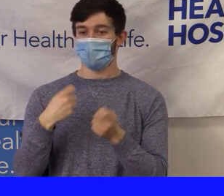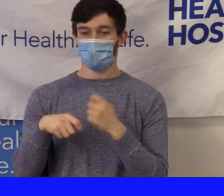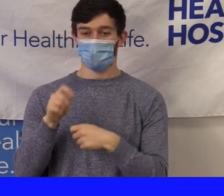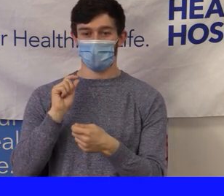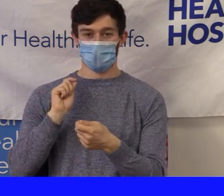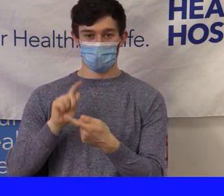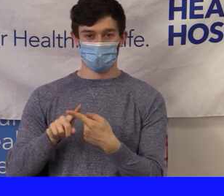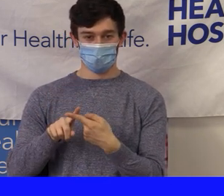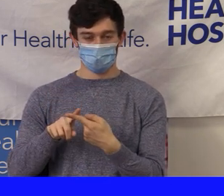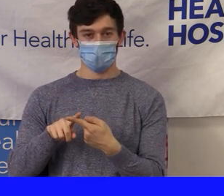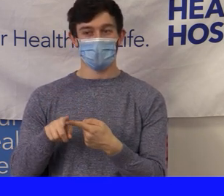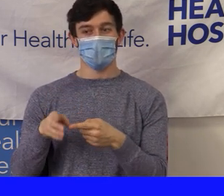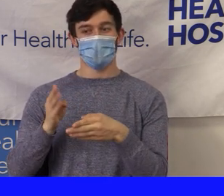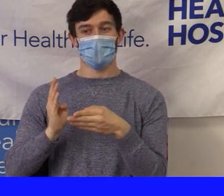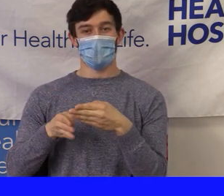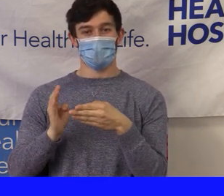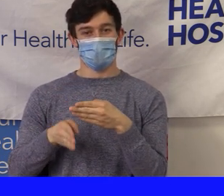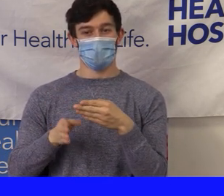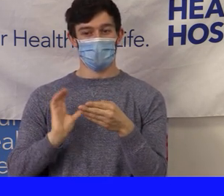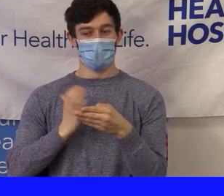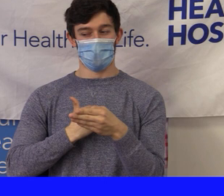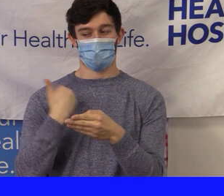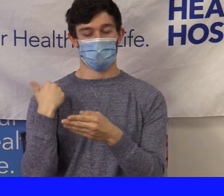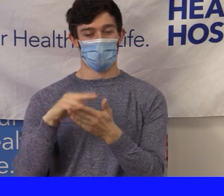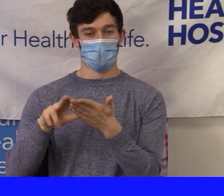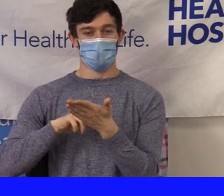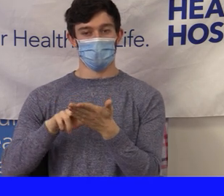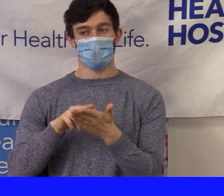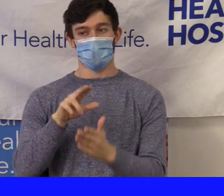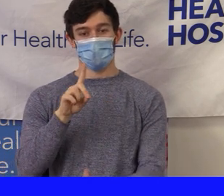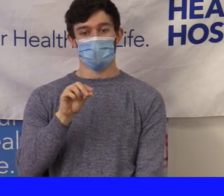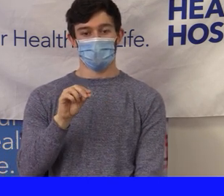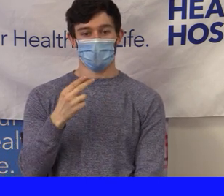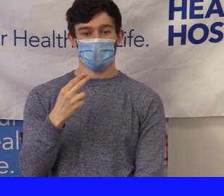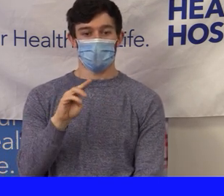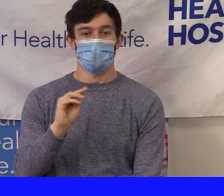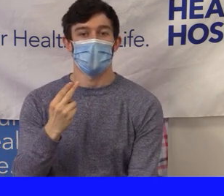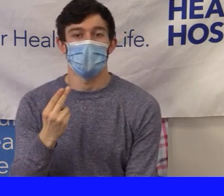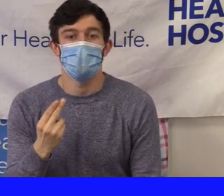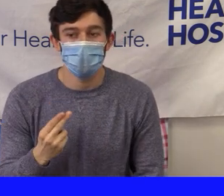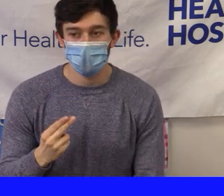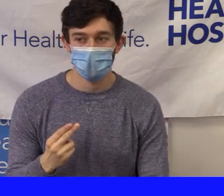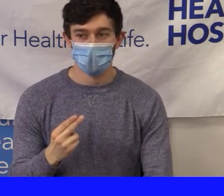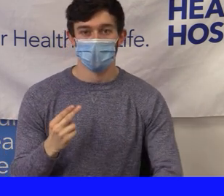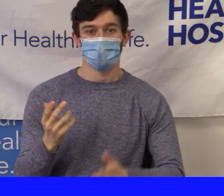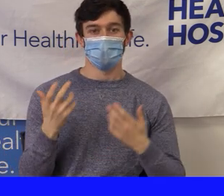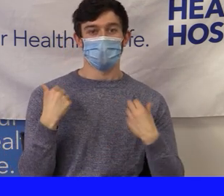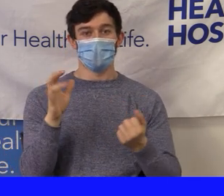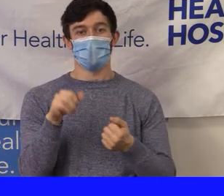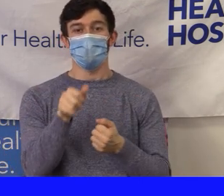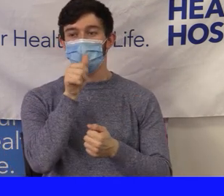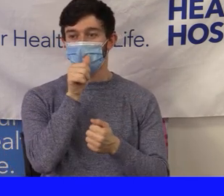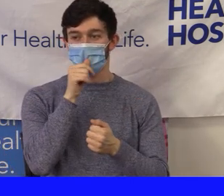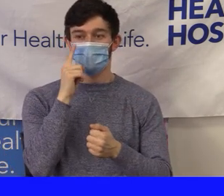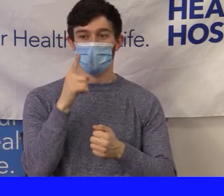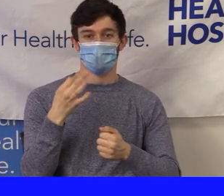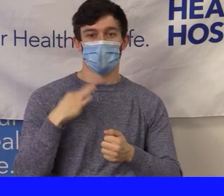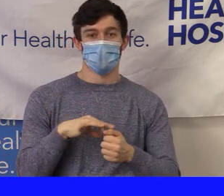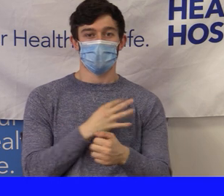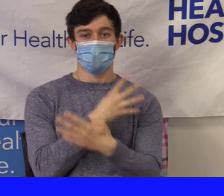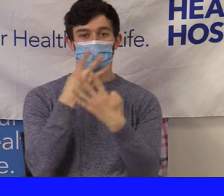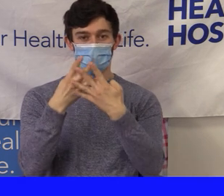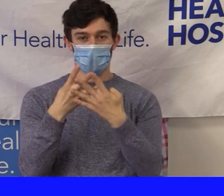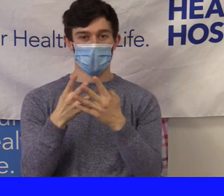the ending of the Corizon contract, which DOHMH held. That's a private for-profit prison